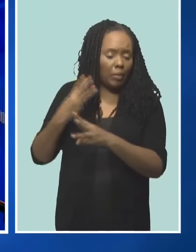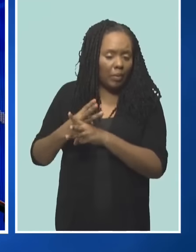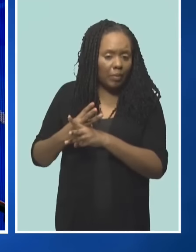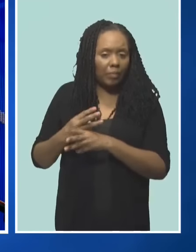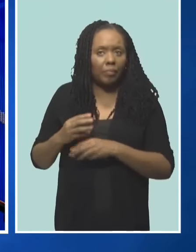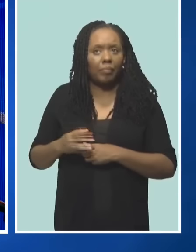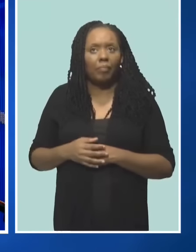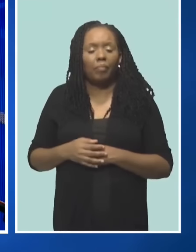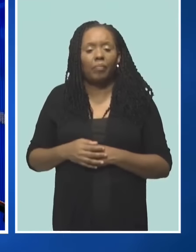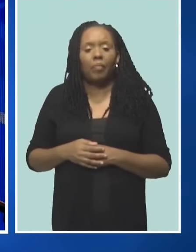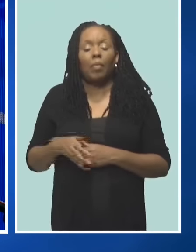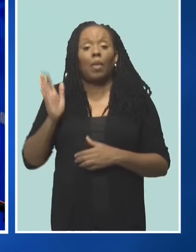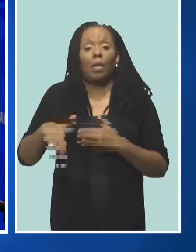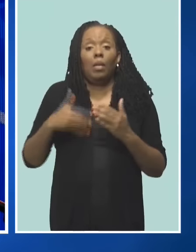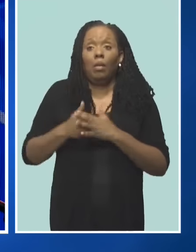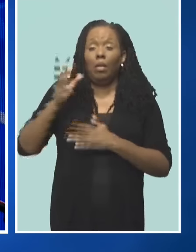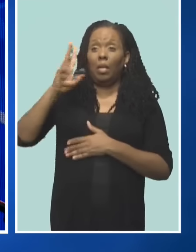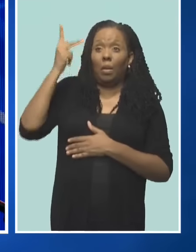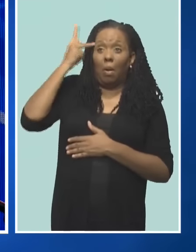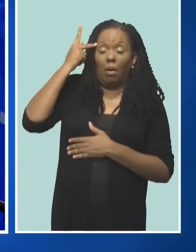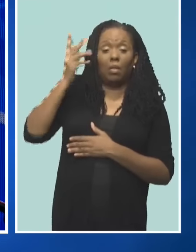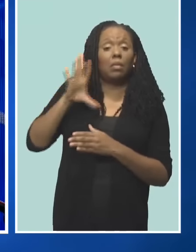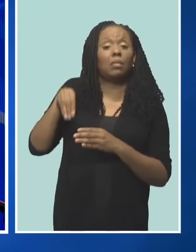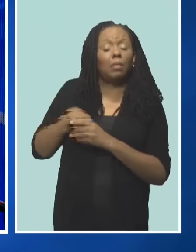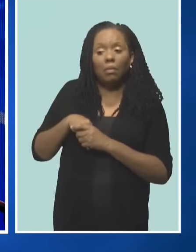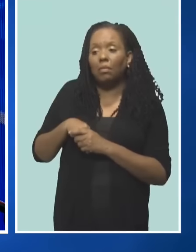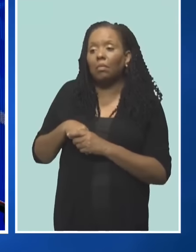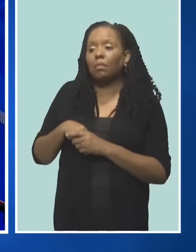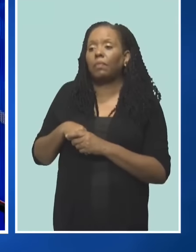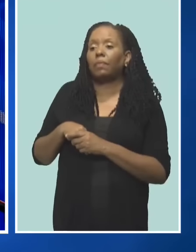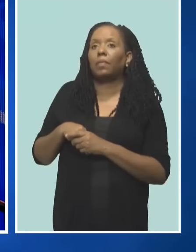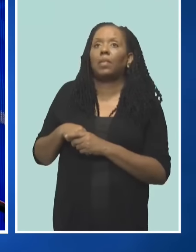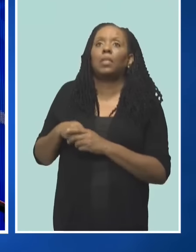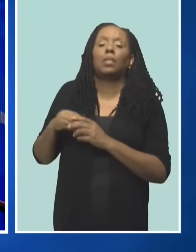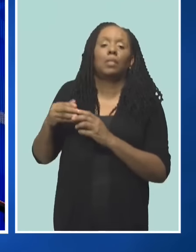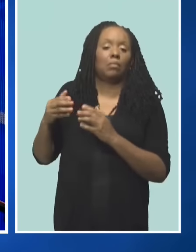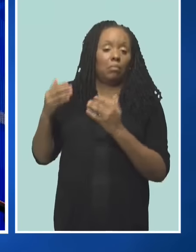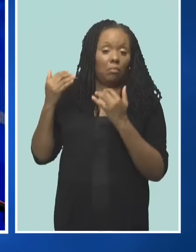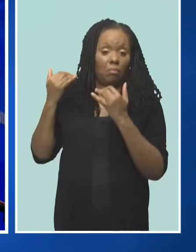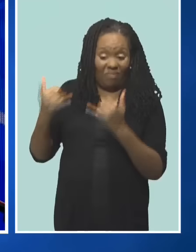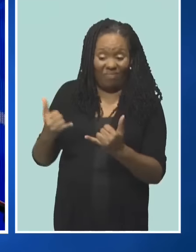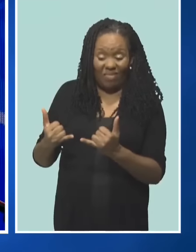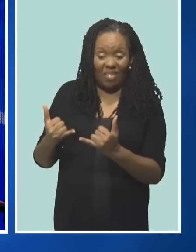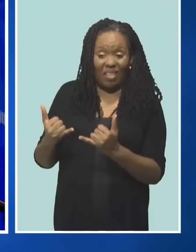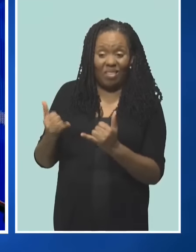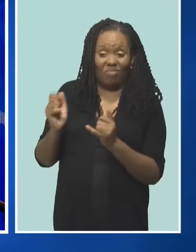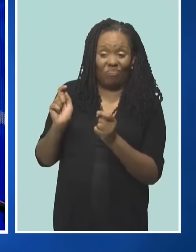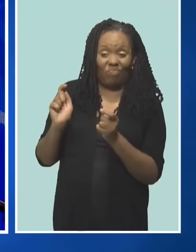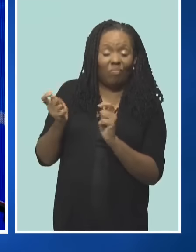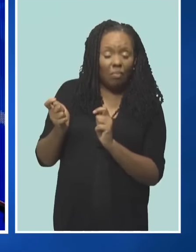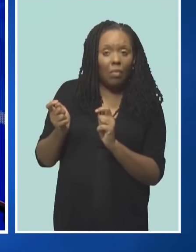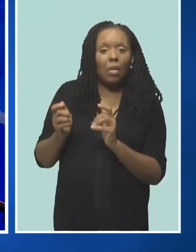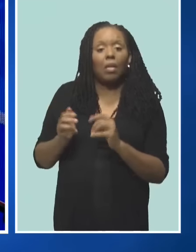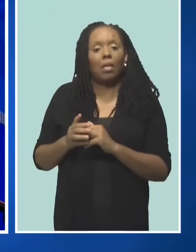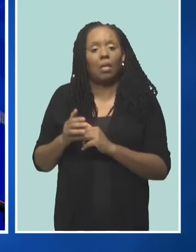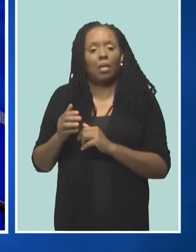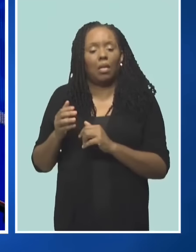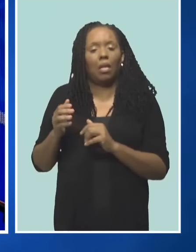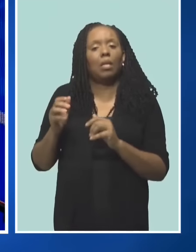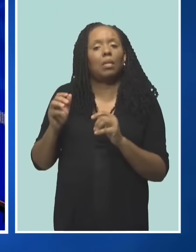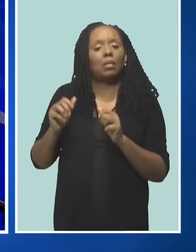The geopolitics that obtained at the time have shifted slightly, I dare say, and continue